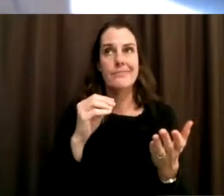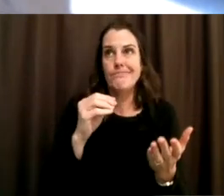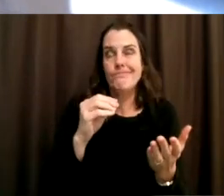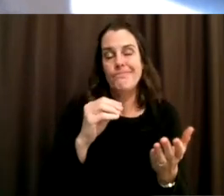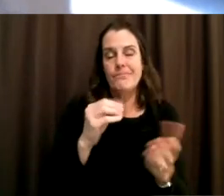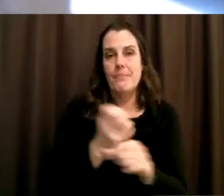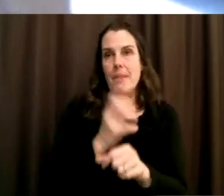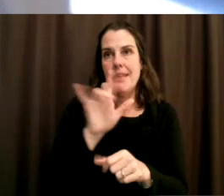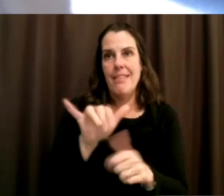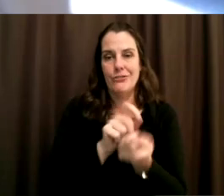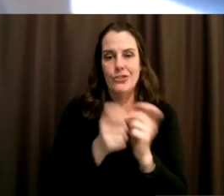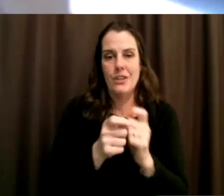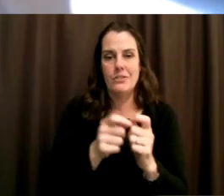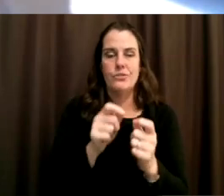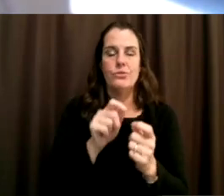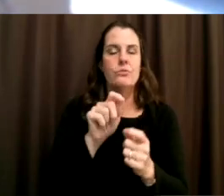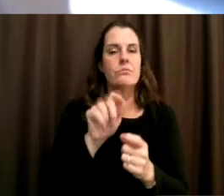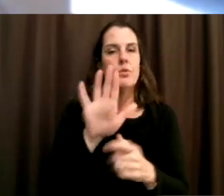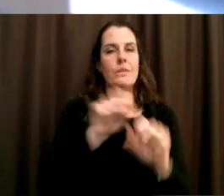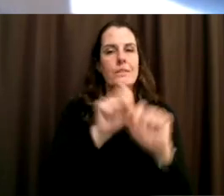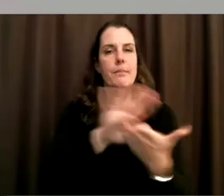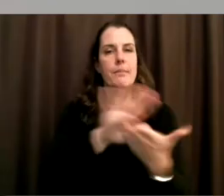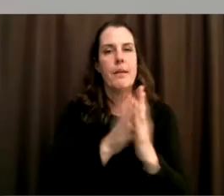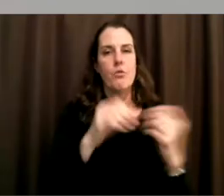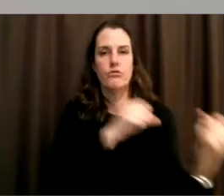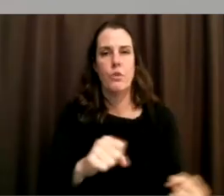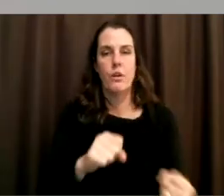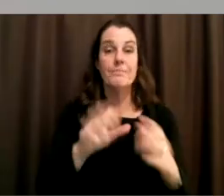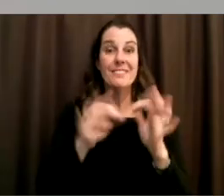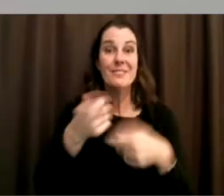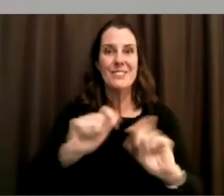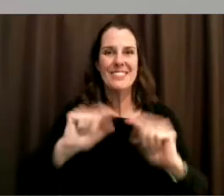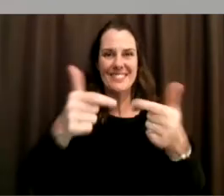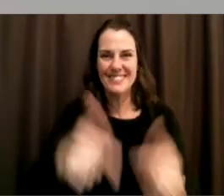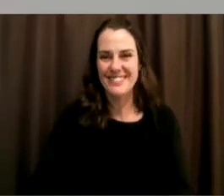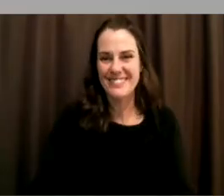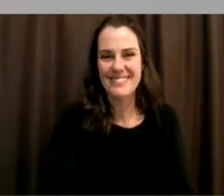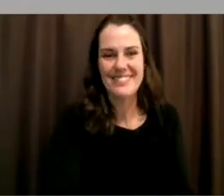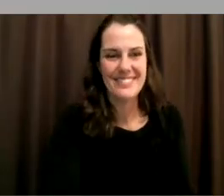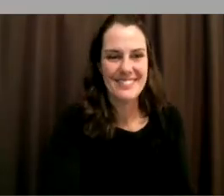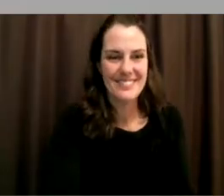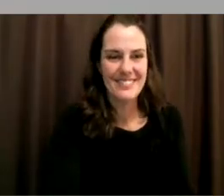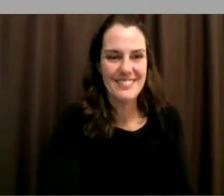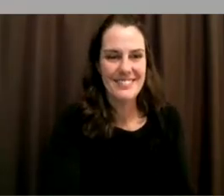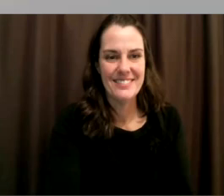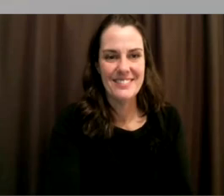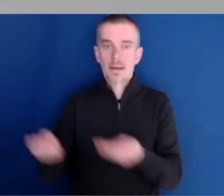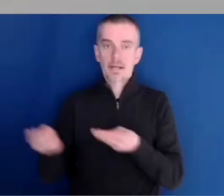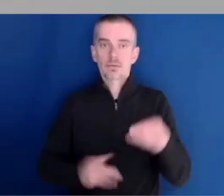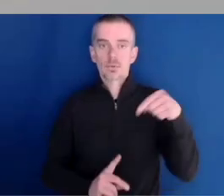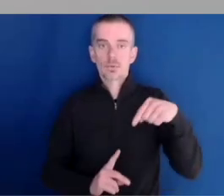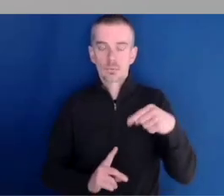make that change to strengthen your systems. And then remember, if you're a pass-through entity, you're going to need to